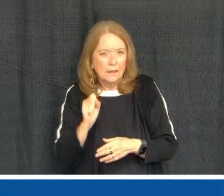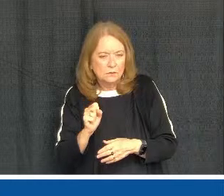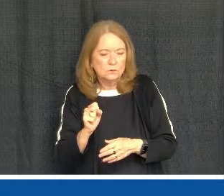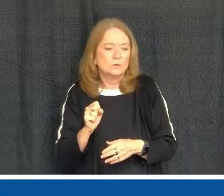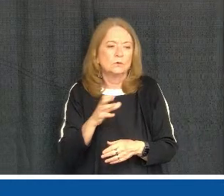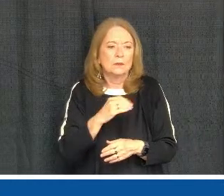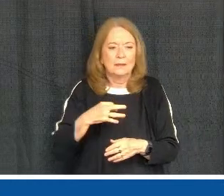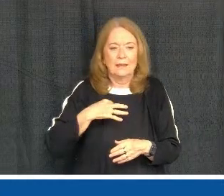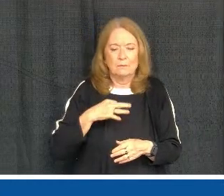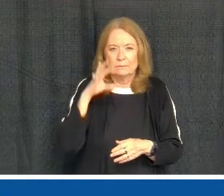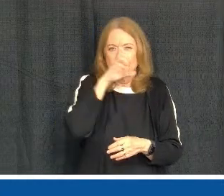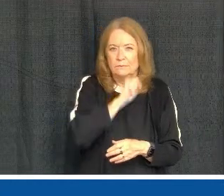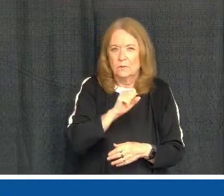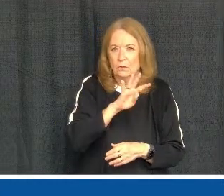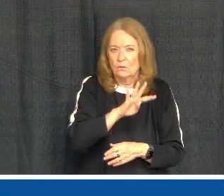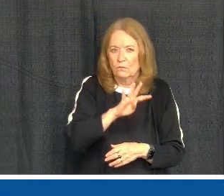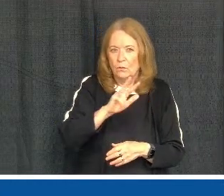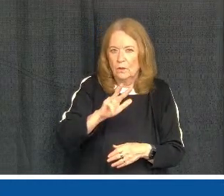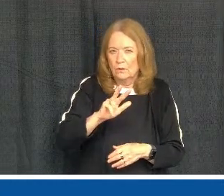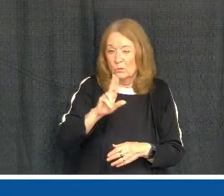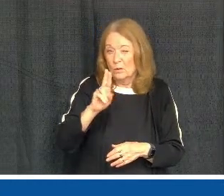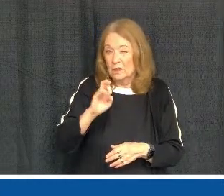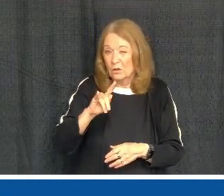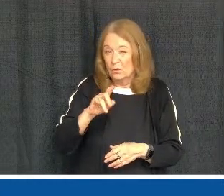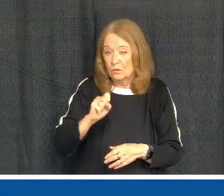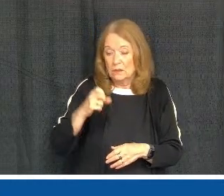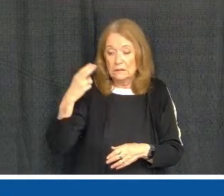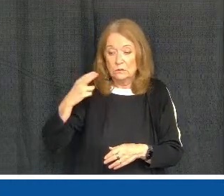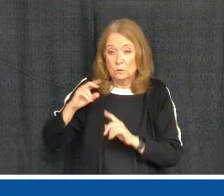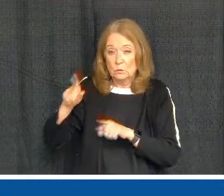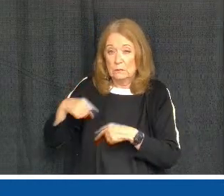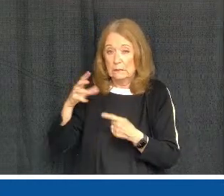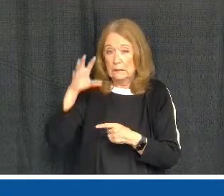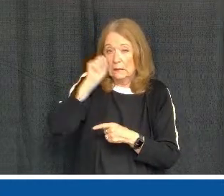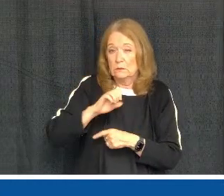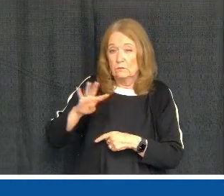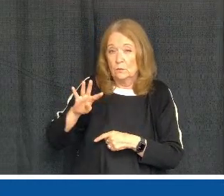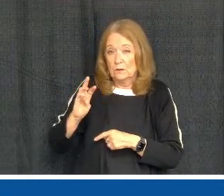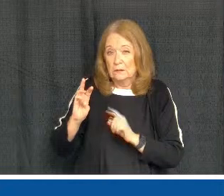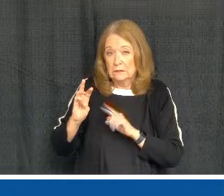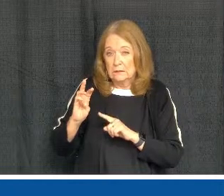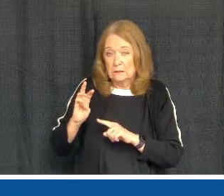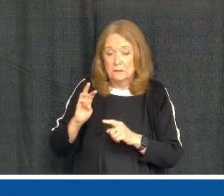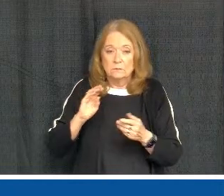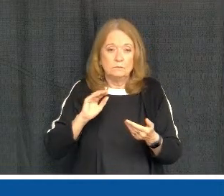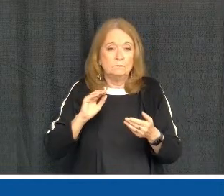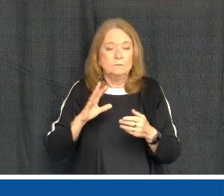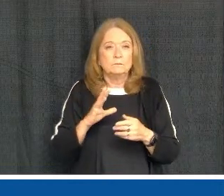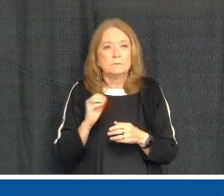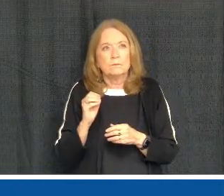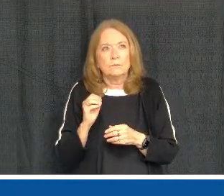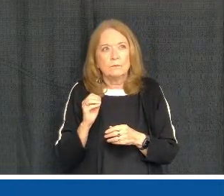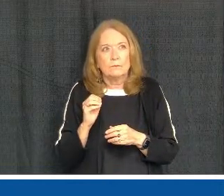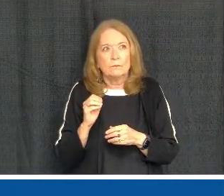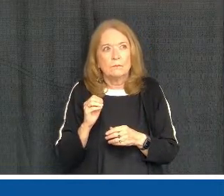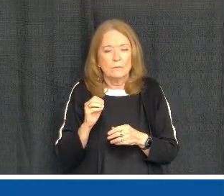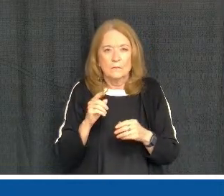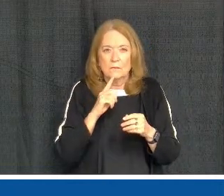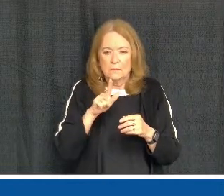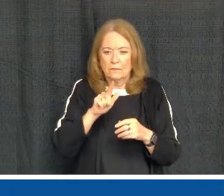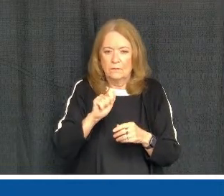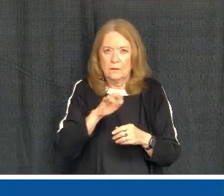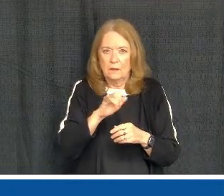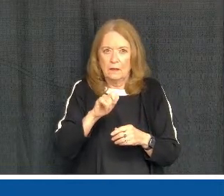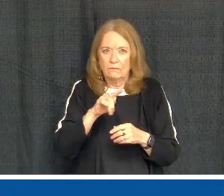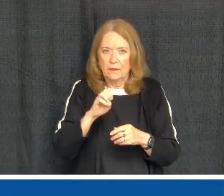Applicant's estimate is 43 total units. Historic estimates would be 46, so very in line with each other. This is in the Lafayette-Peters